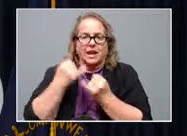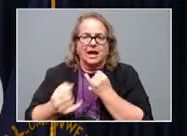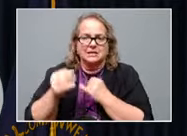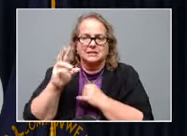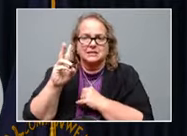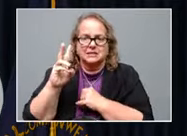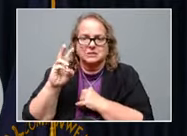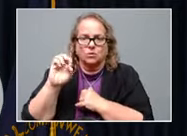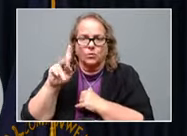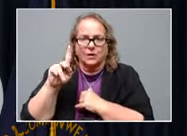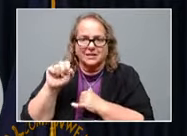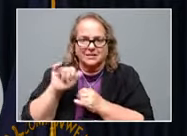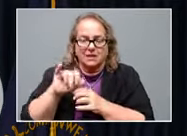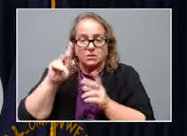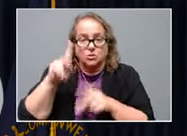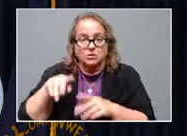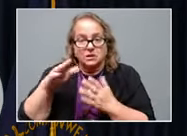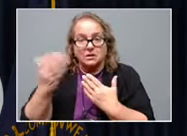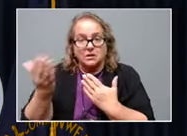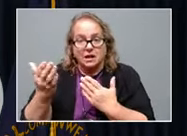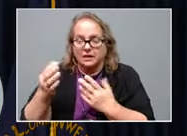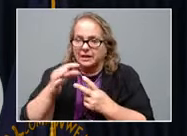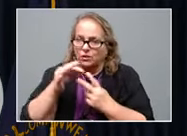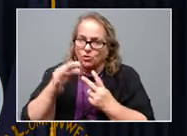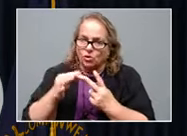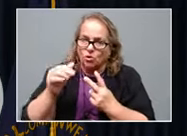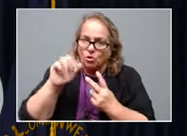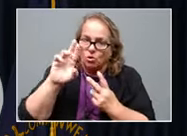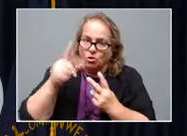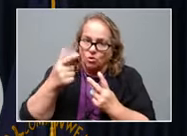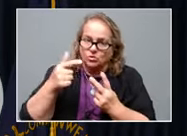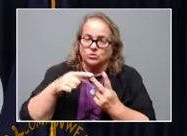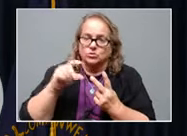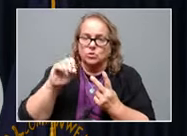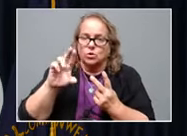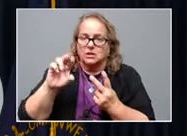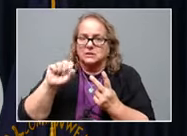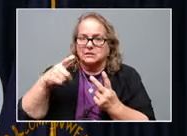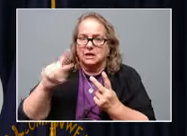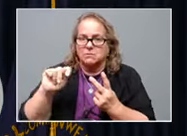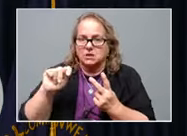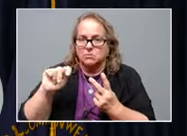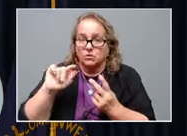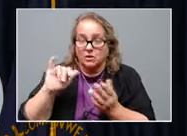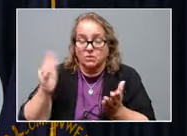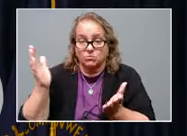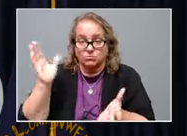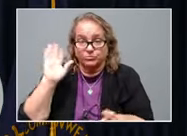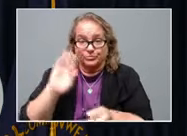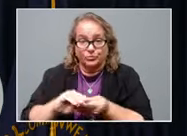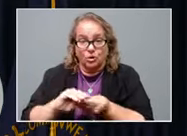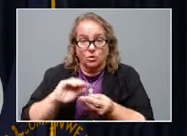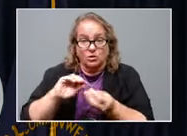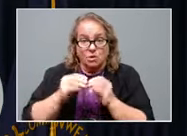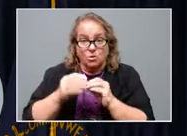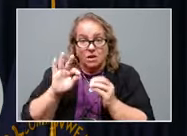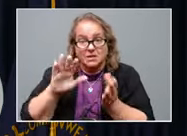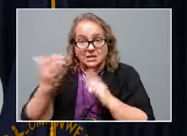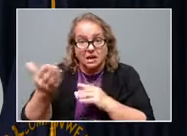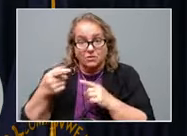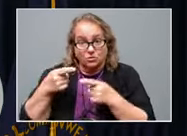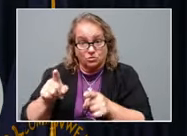individual passed away in either August or September. And it brings our total number of deaths due to this pandemic